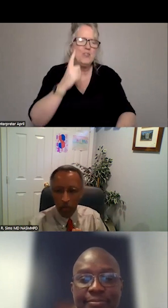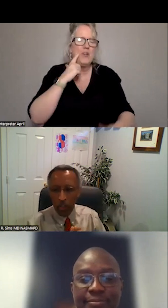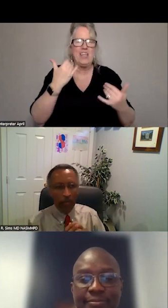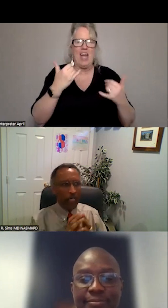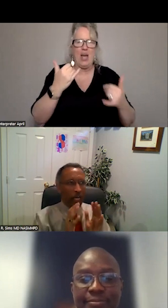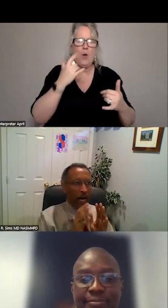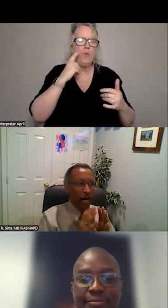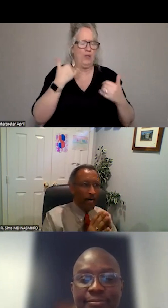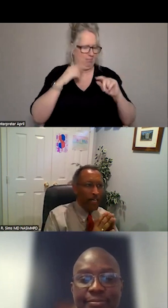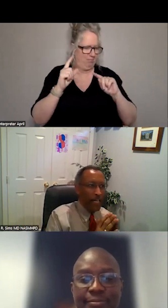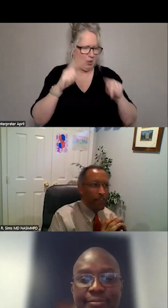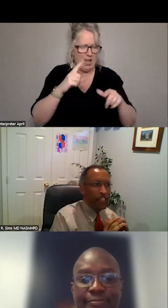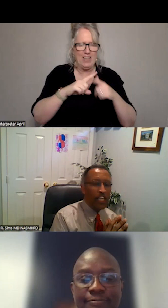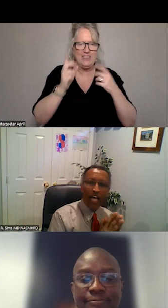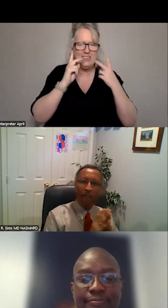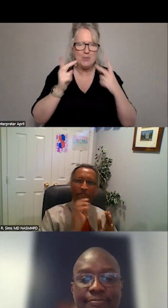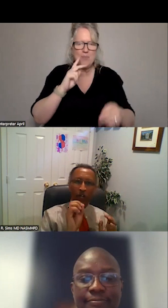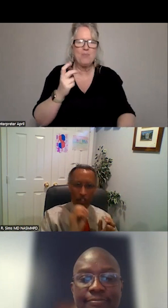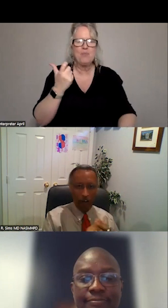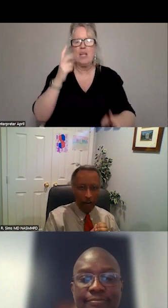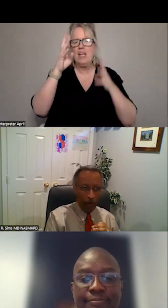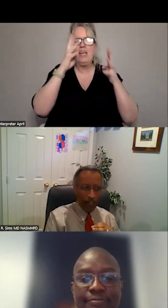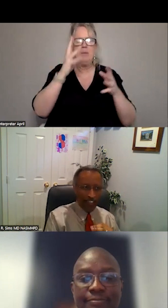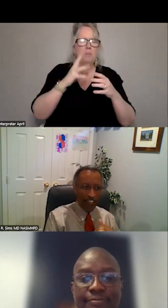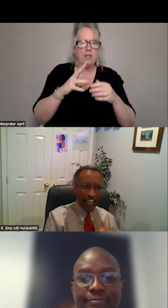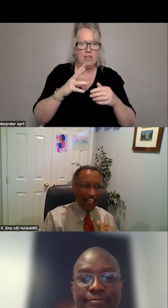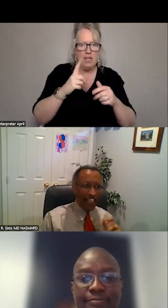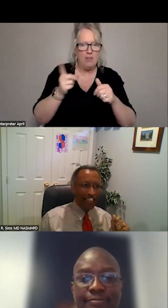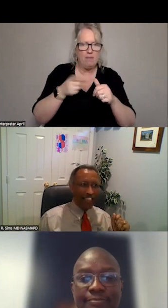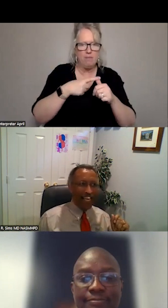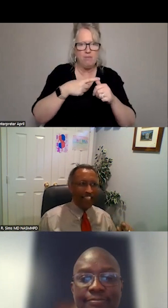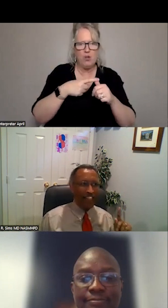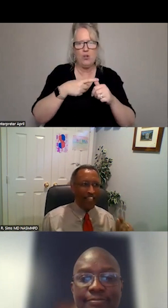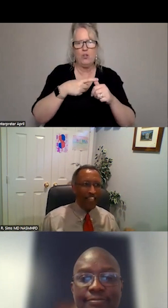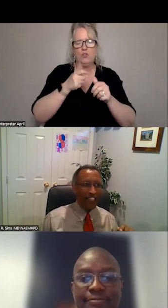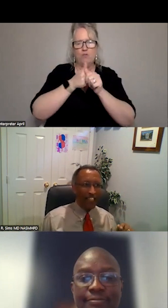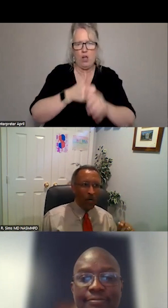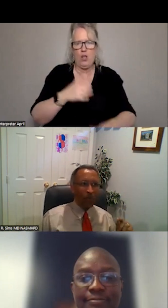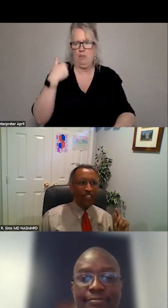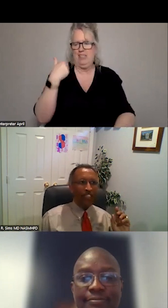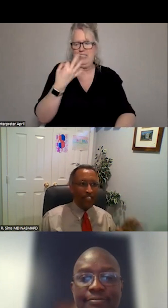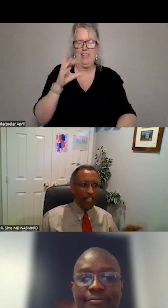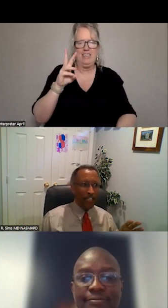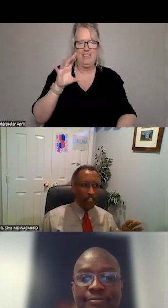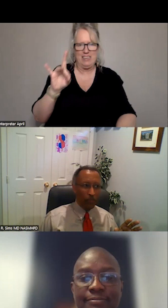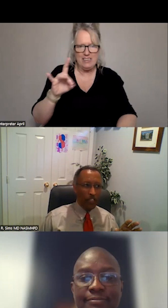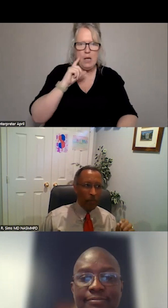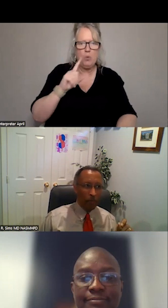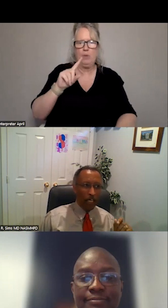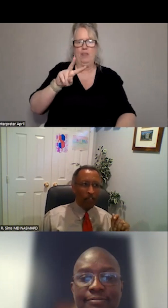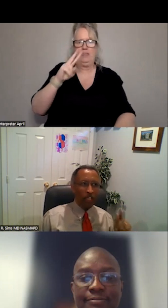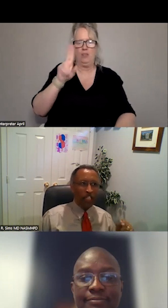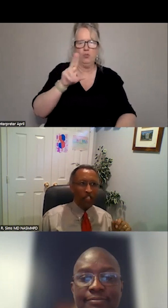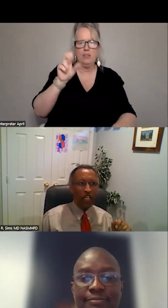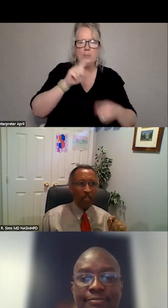quickly go to it. Innovation and the first follower. Okay, in 1968, the United States was the second country to